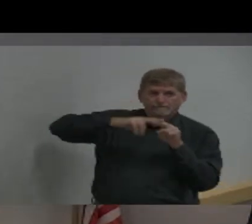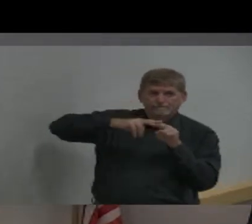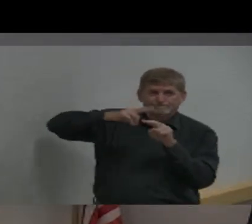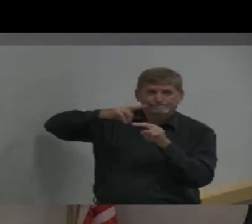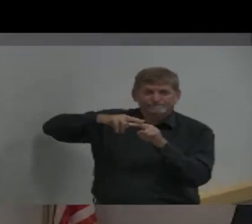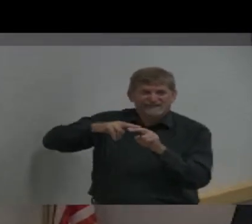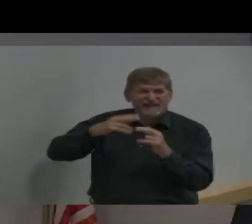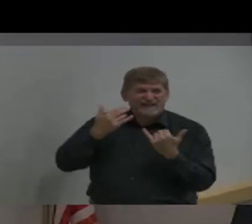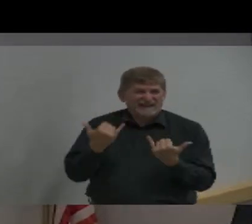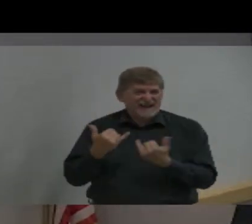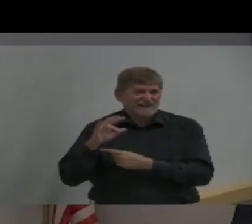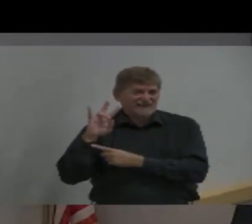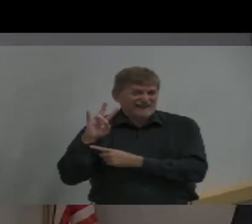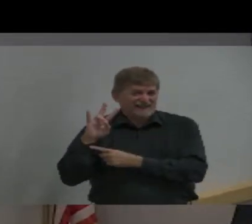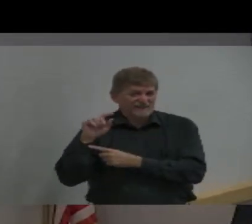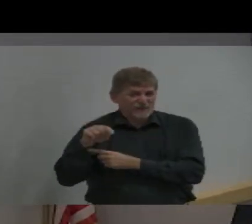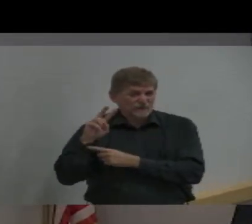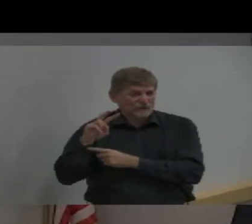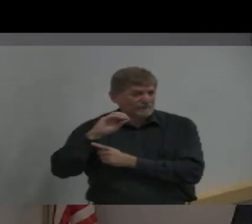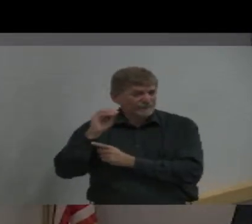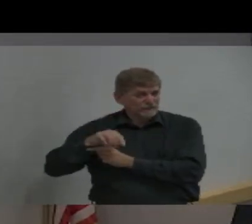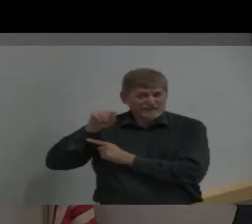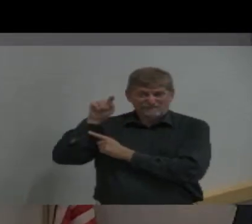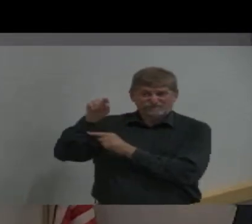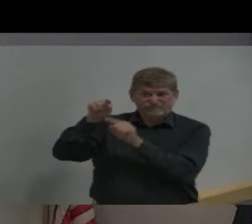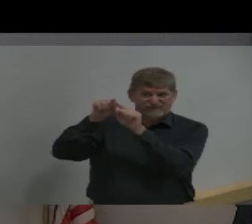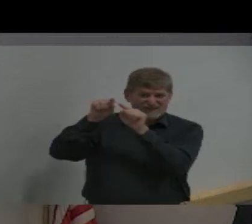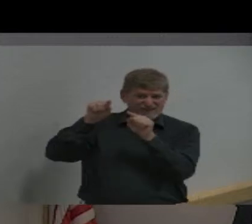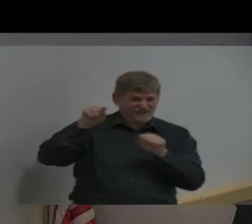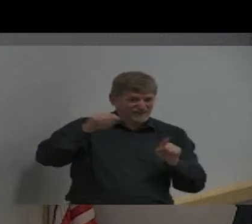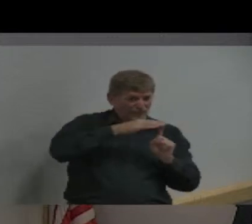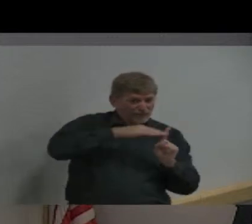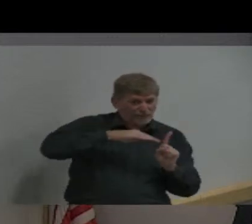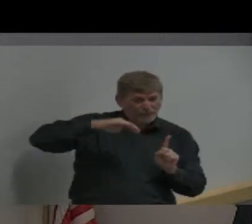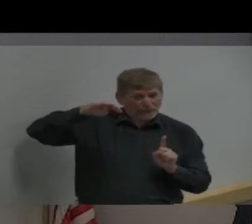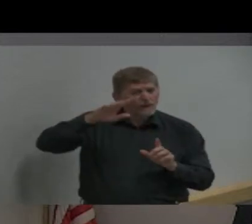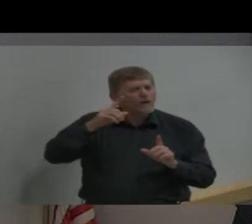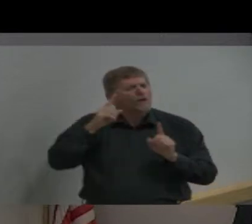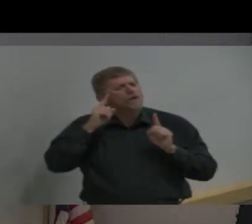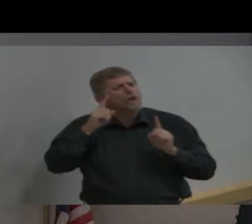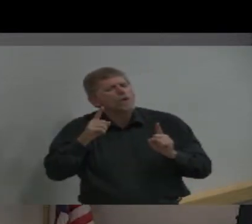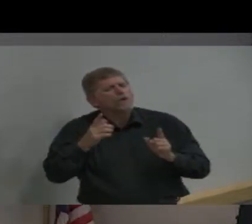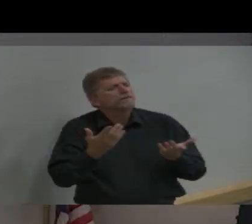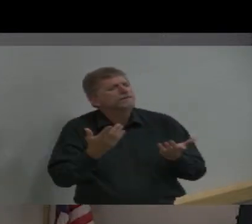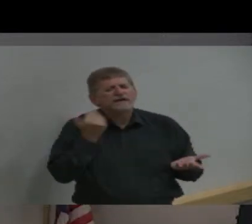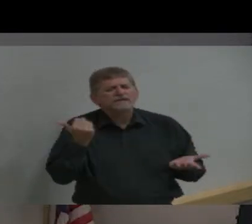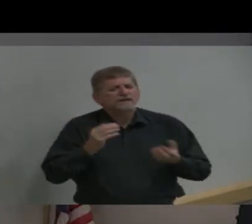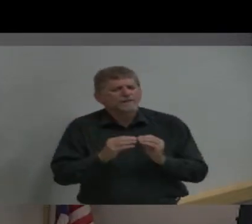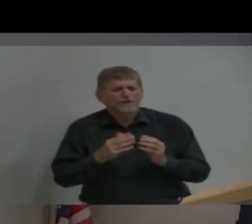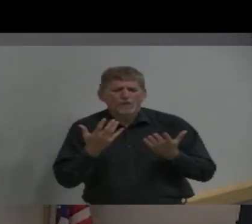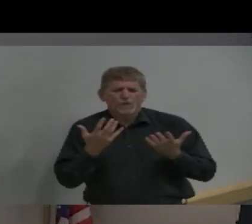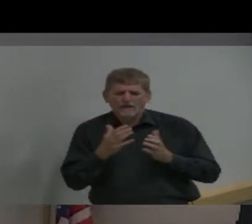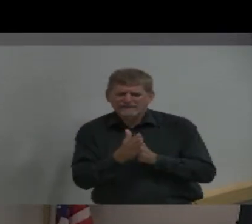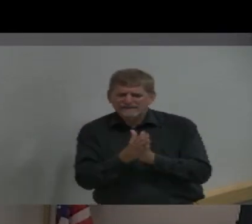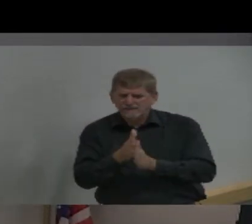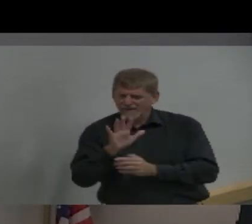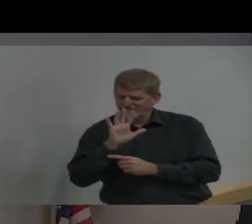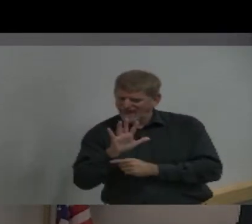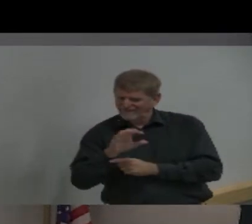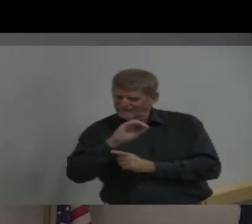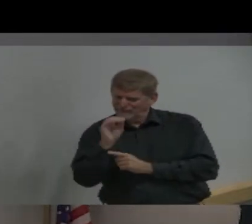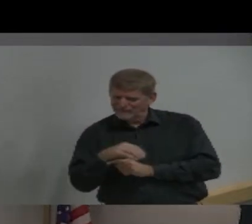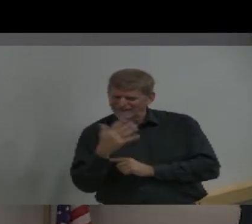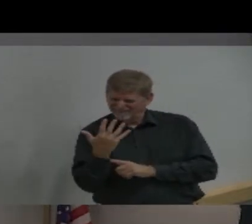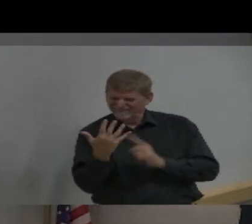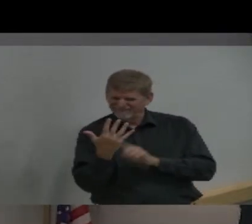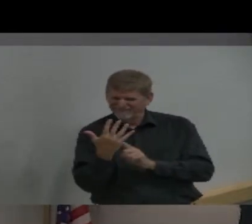7.2%. Our goal is to have this number at 5% or below, so this number